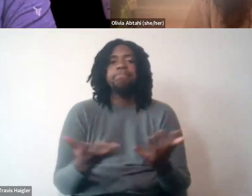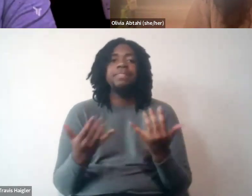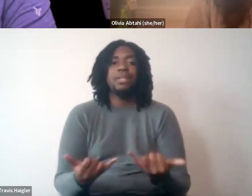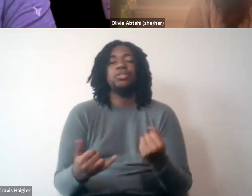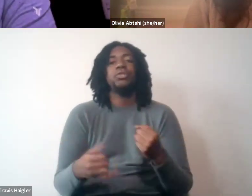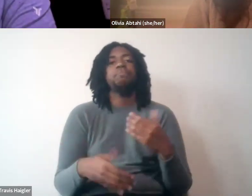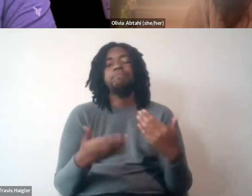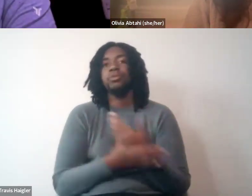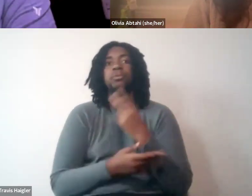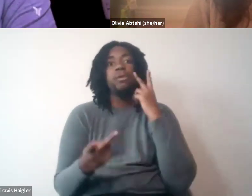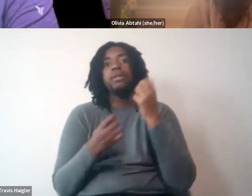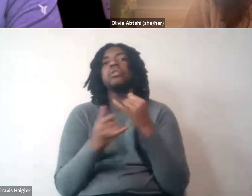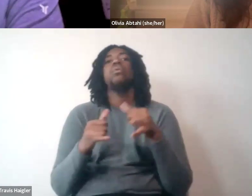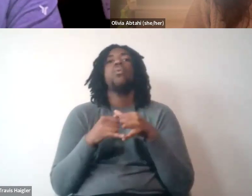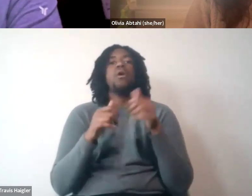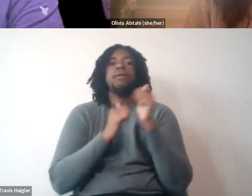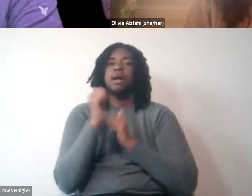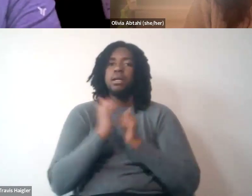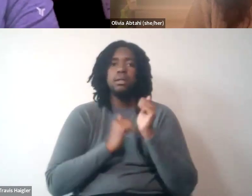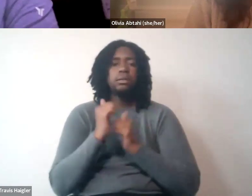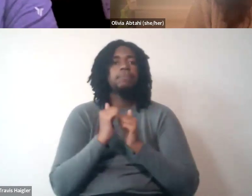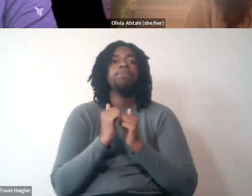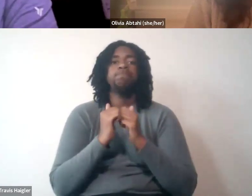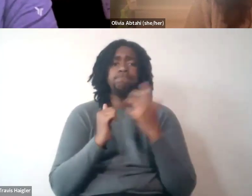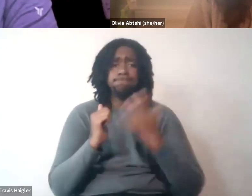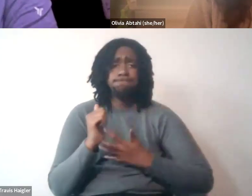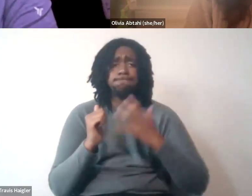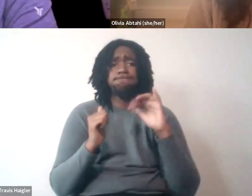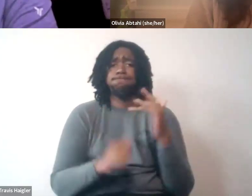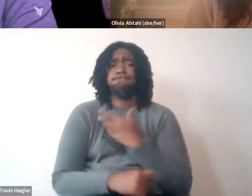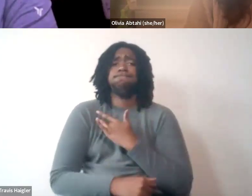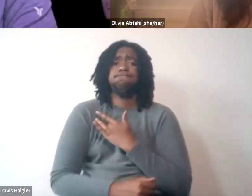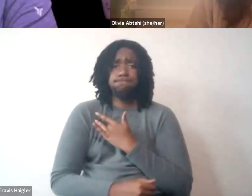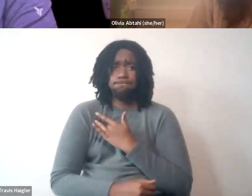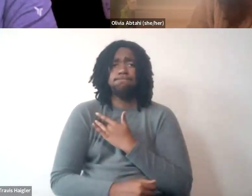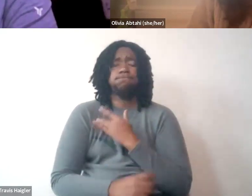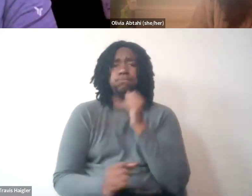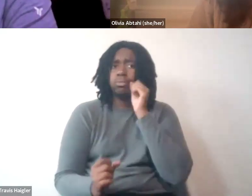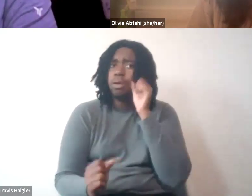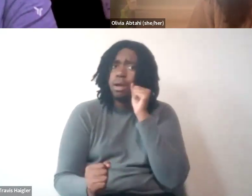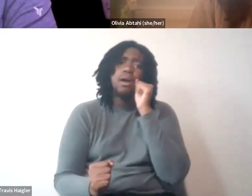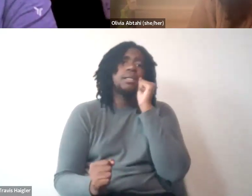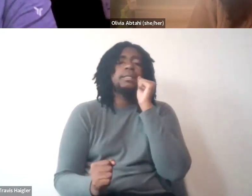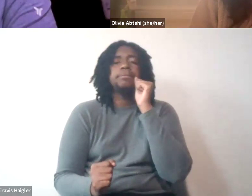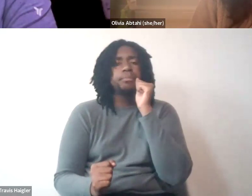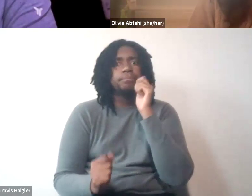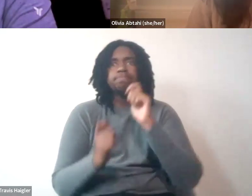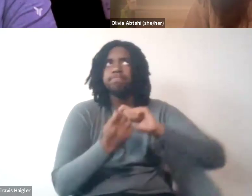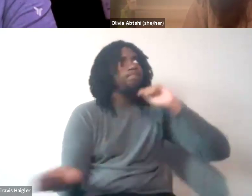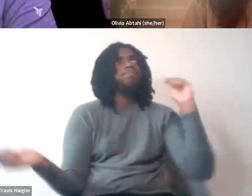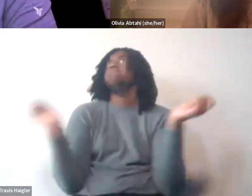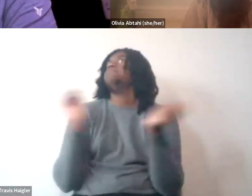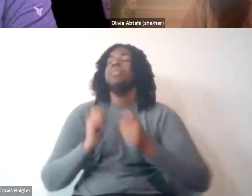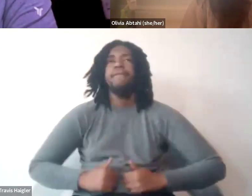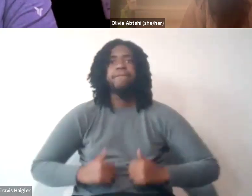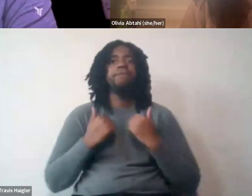New Visions Award contest was just, it's just incredible. It's absolutely made my life different.